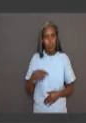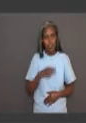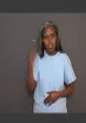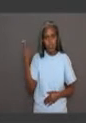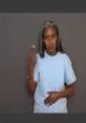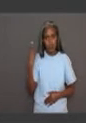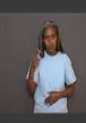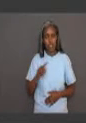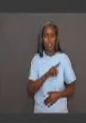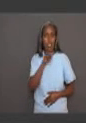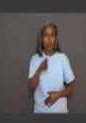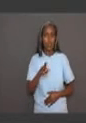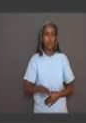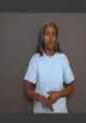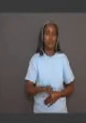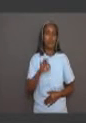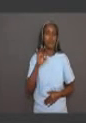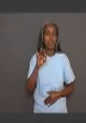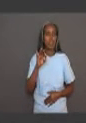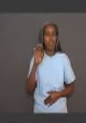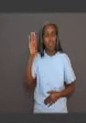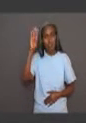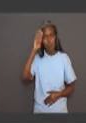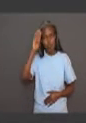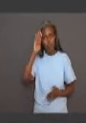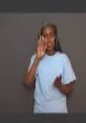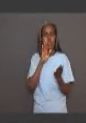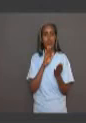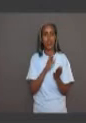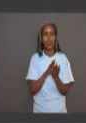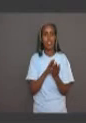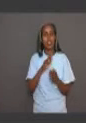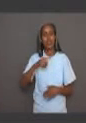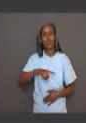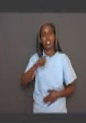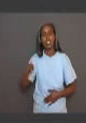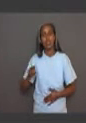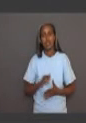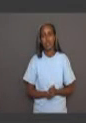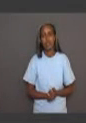use the equation to find Bowley's coefficient of skewness.